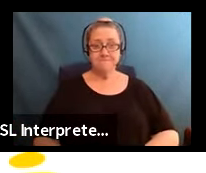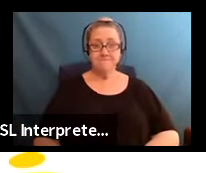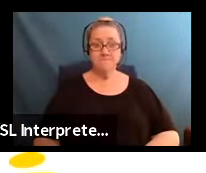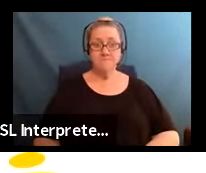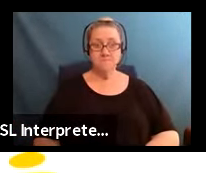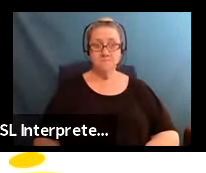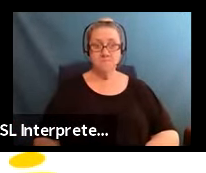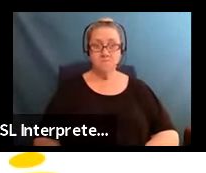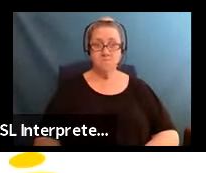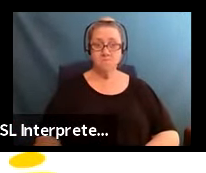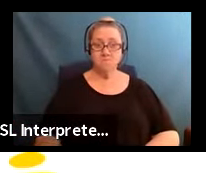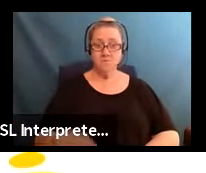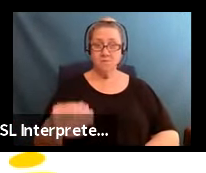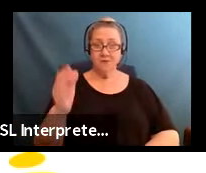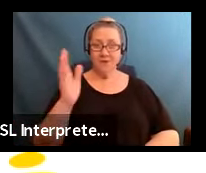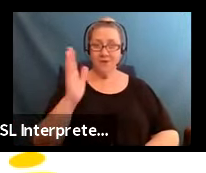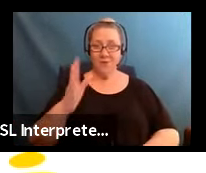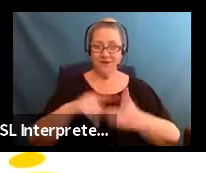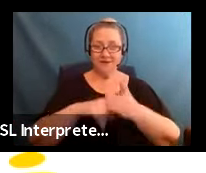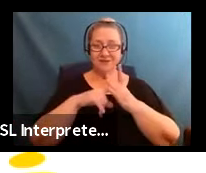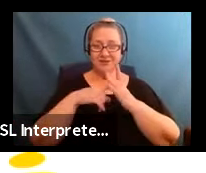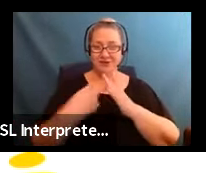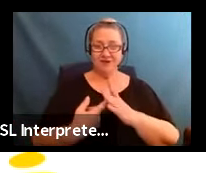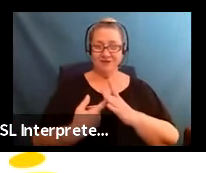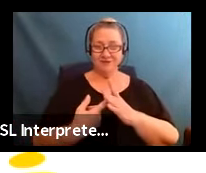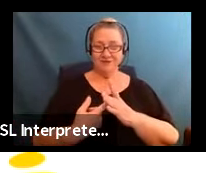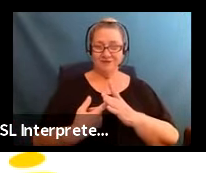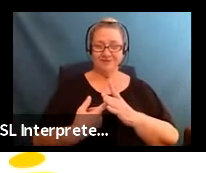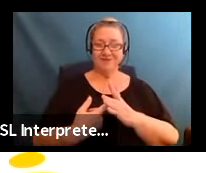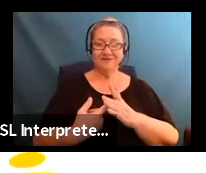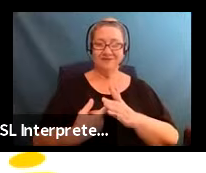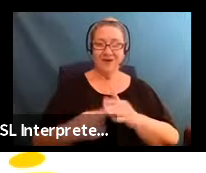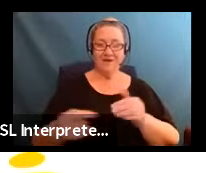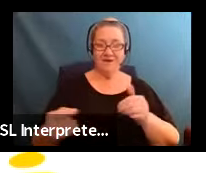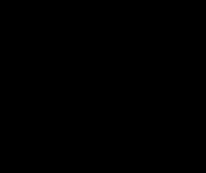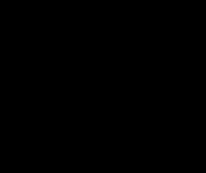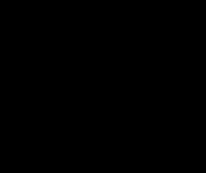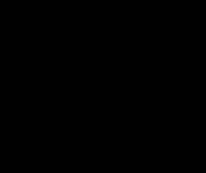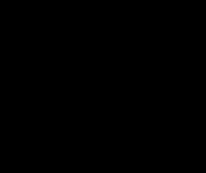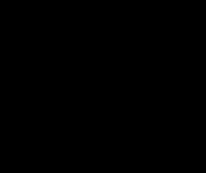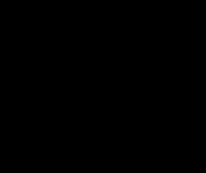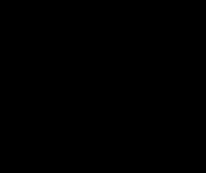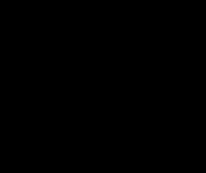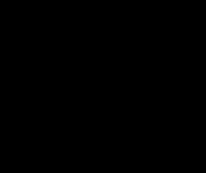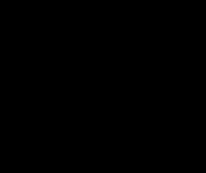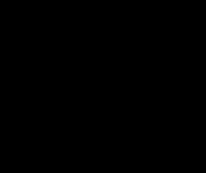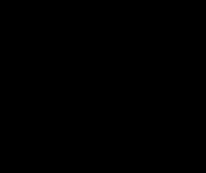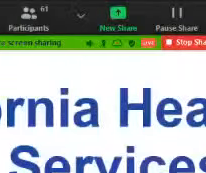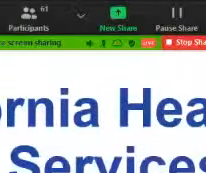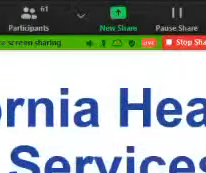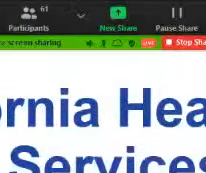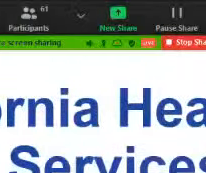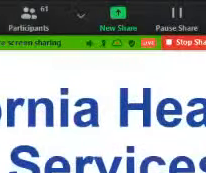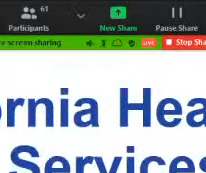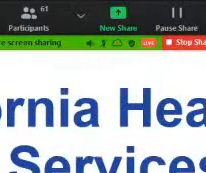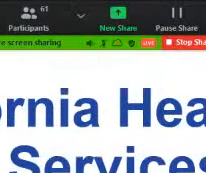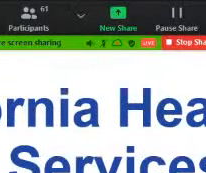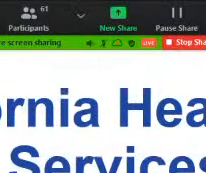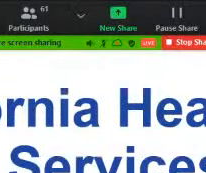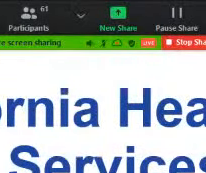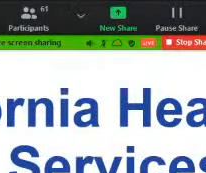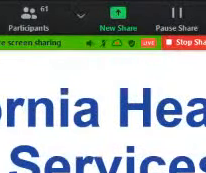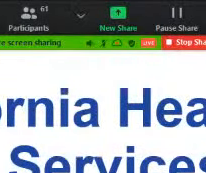jump into the first slide. For today's meeting, Dr.